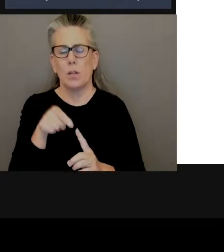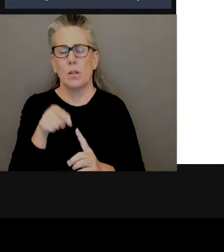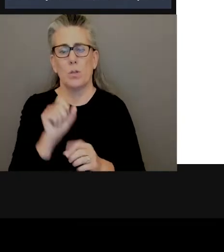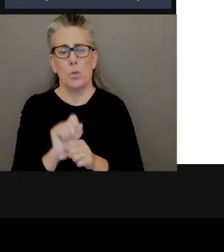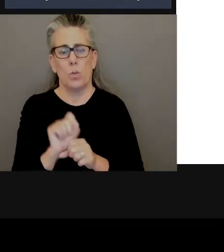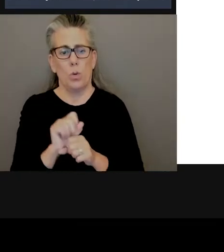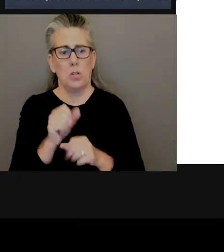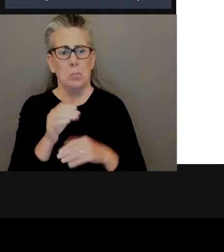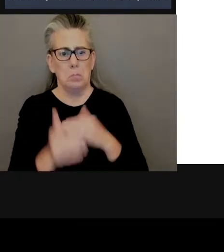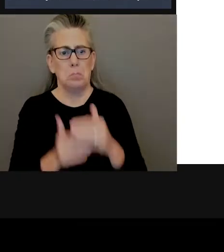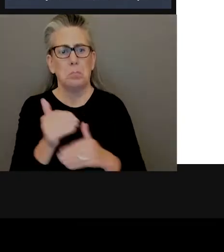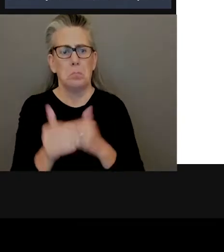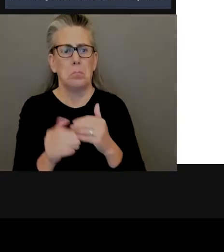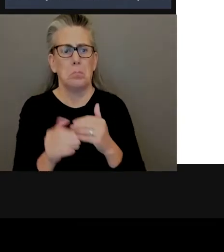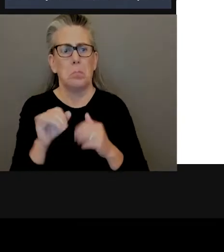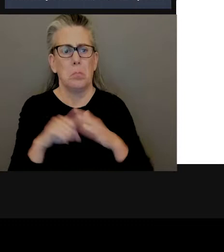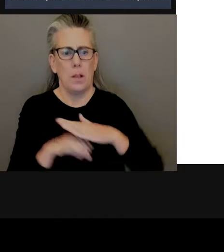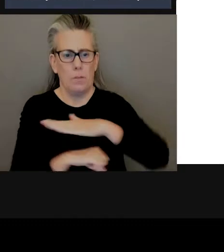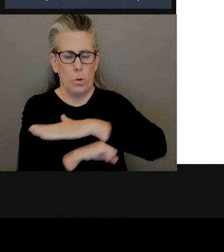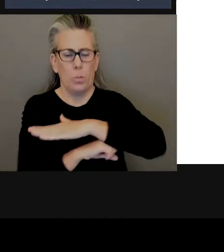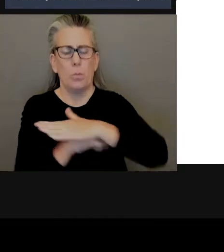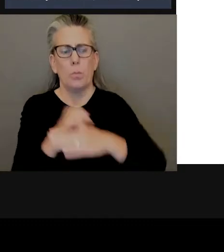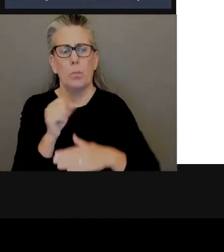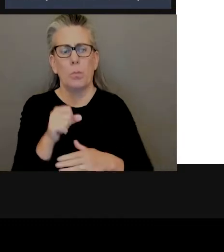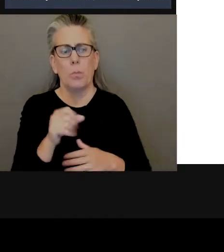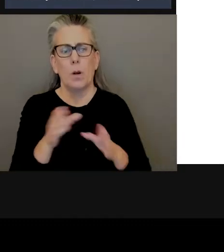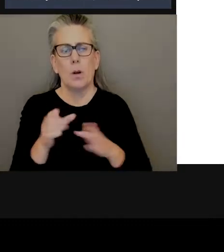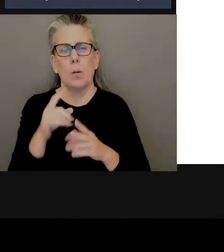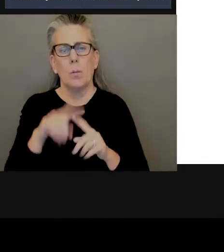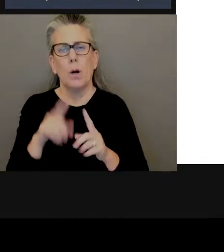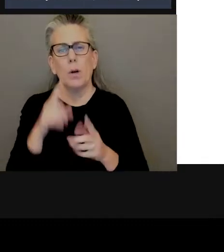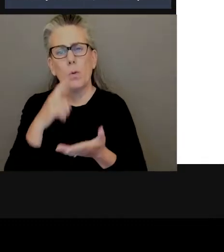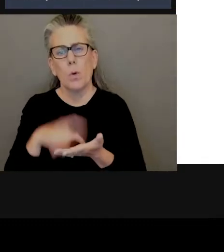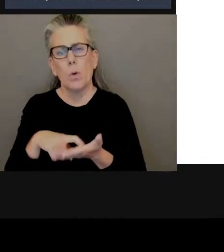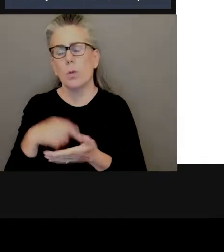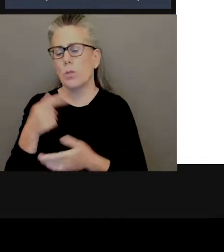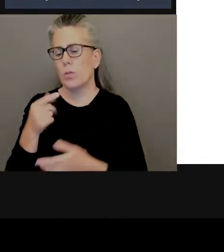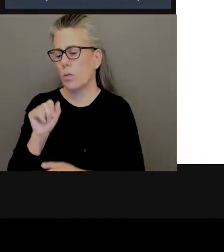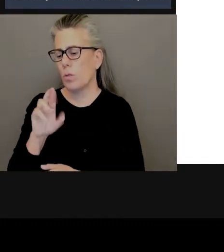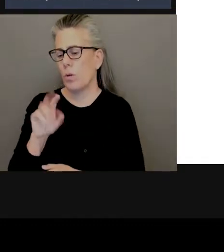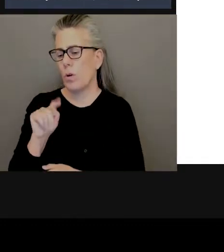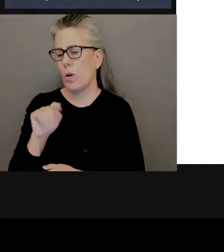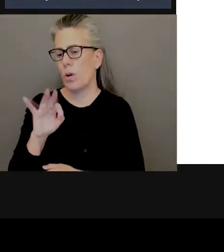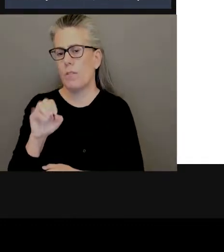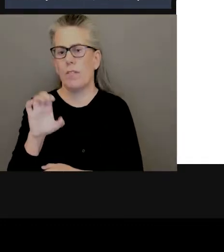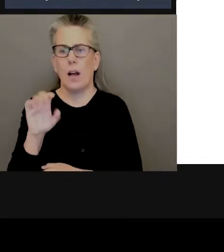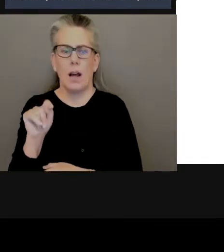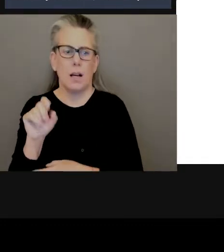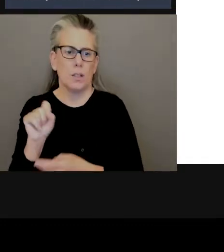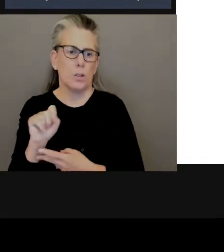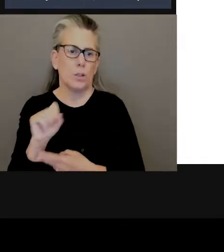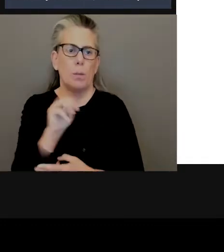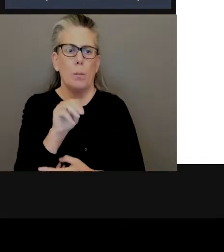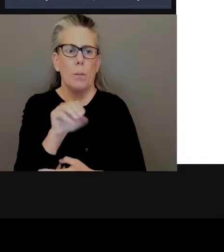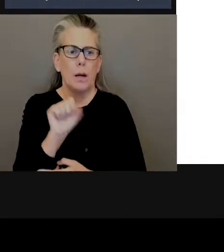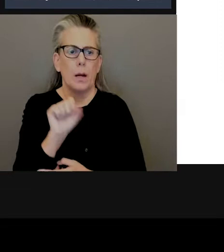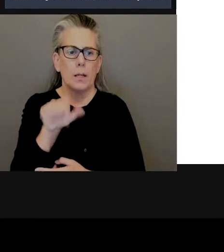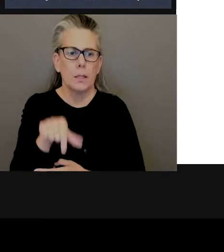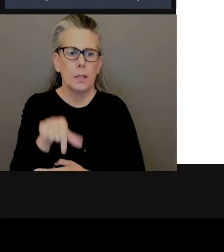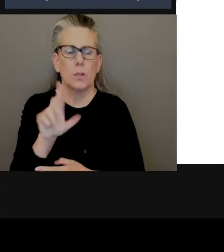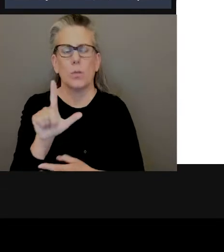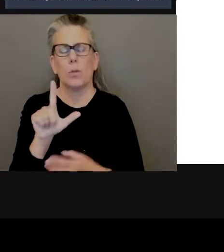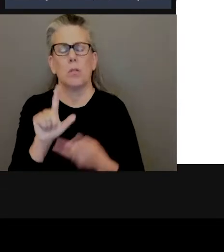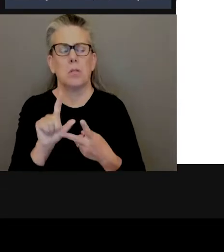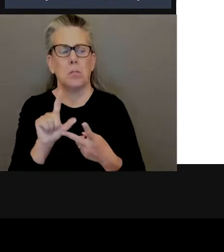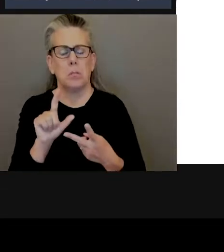Third, Kubeflow control plane generates artifacts, right? They could be MySQL instances, artifacts, pod logs, or